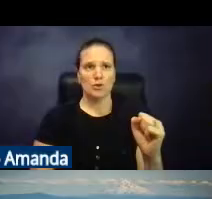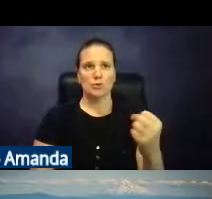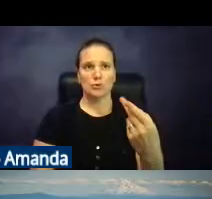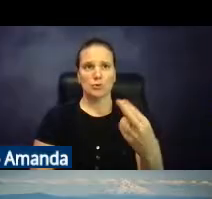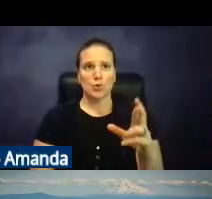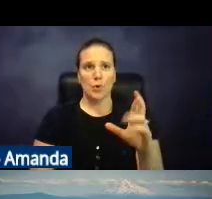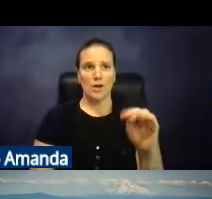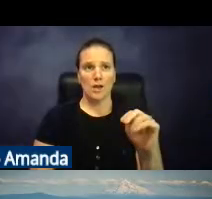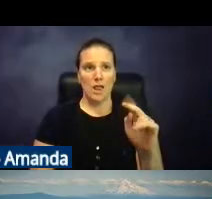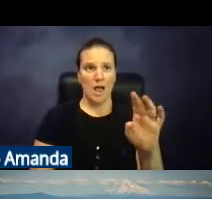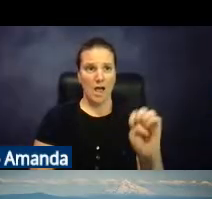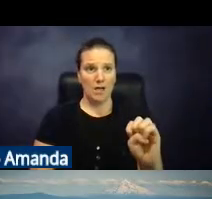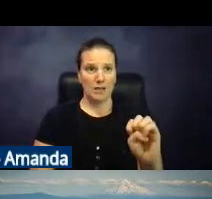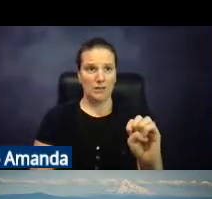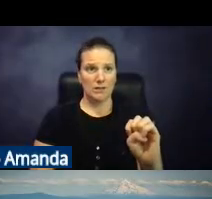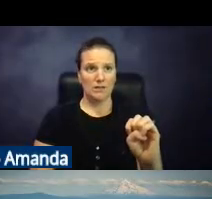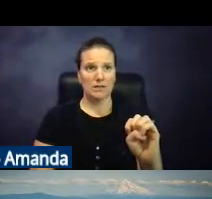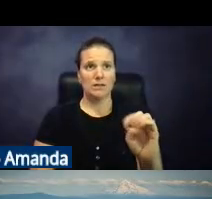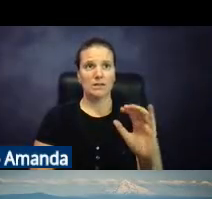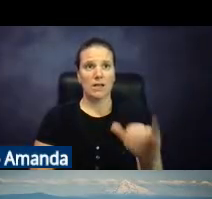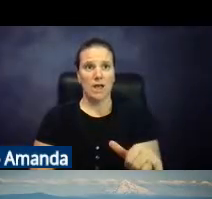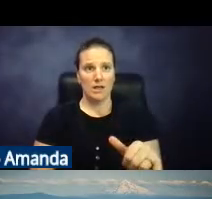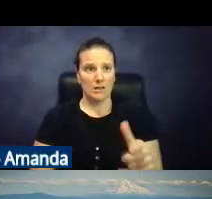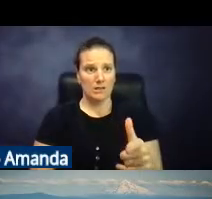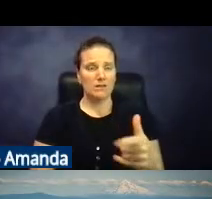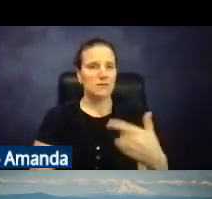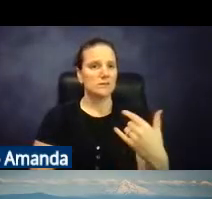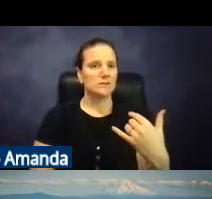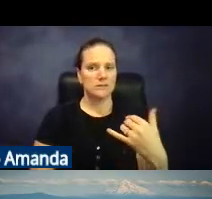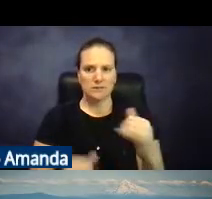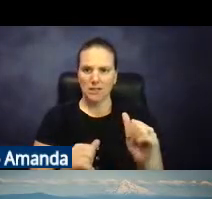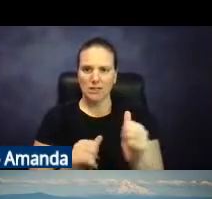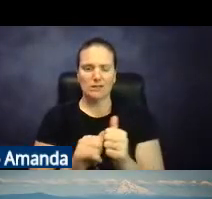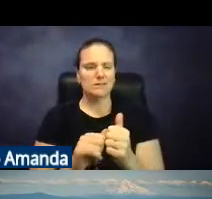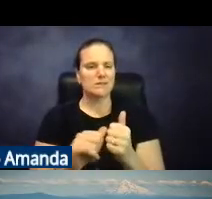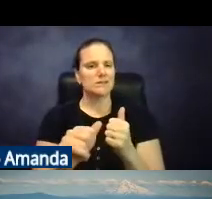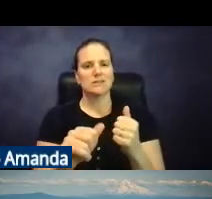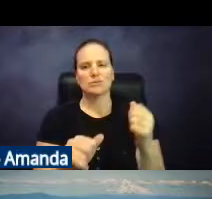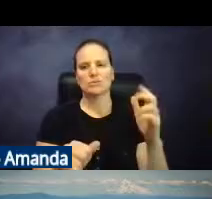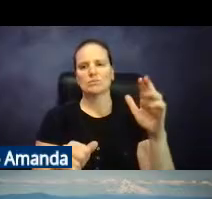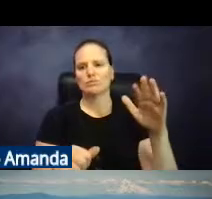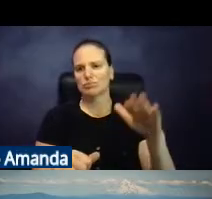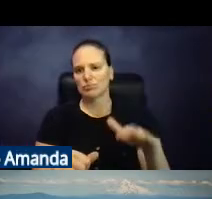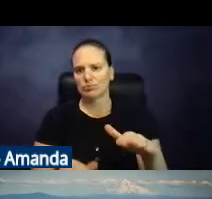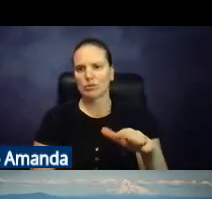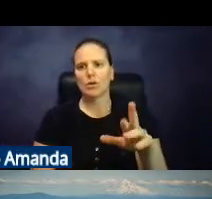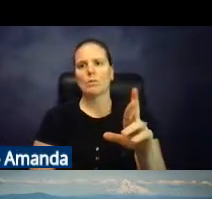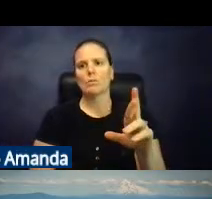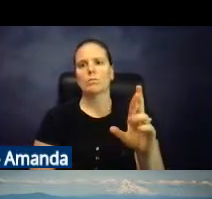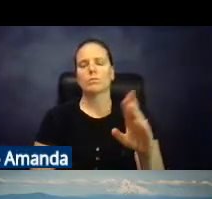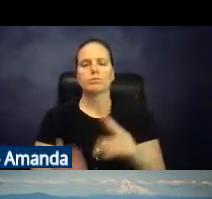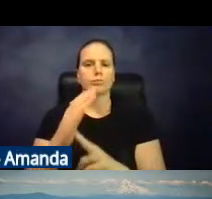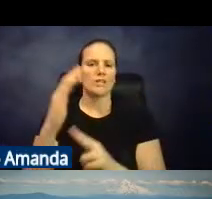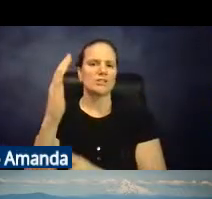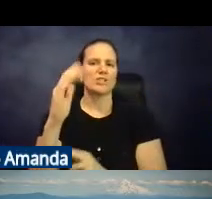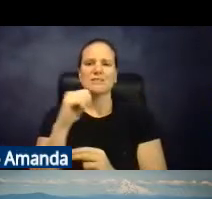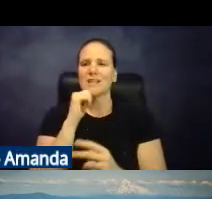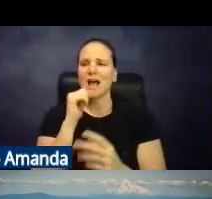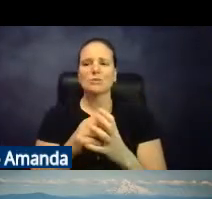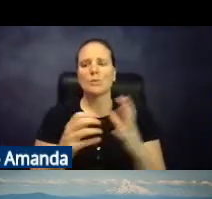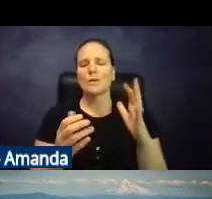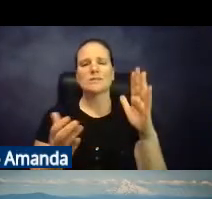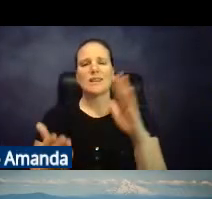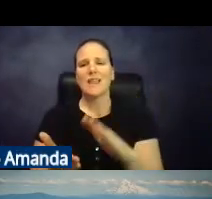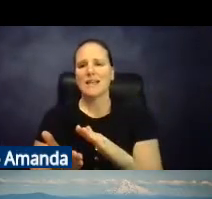have what I would say is still a distance to get down off the bridge. It's not so much less that you have a